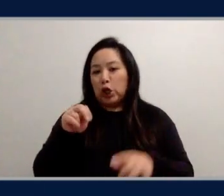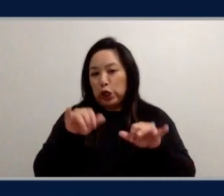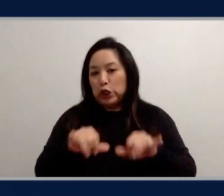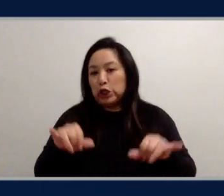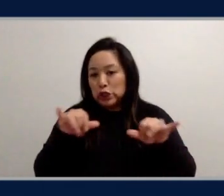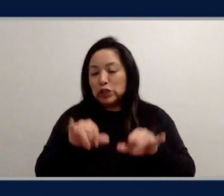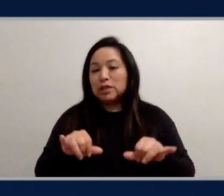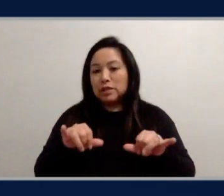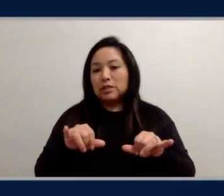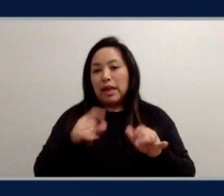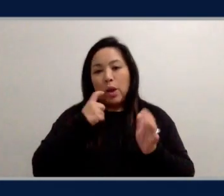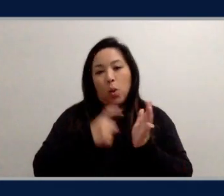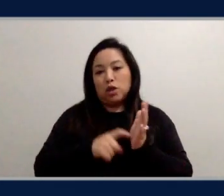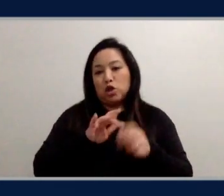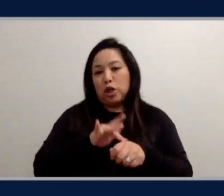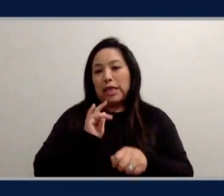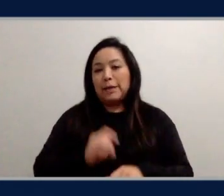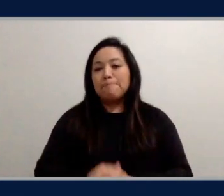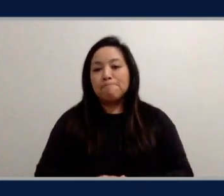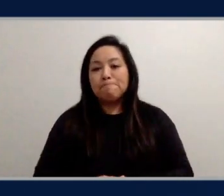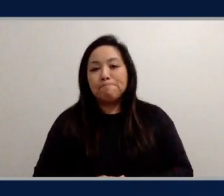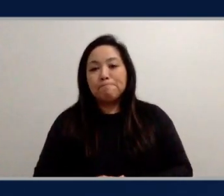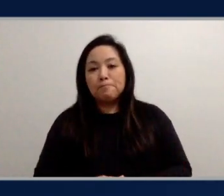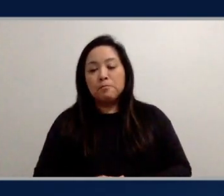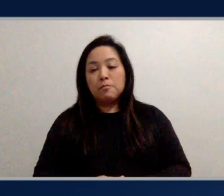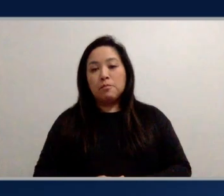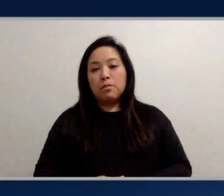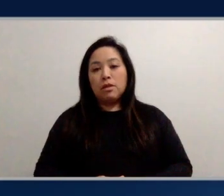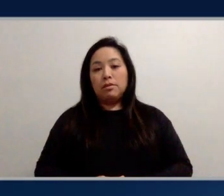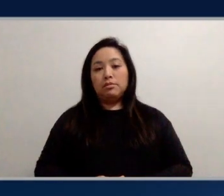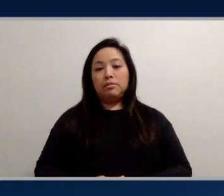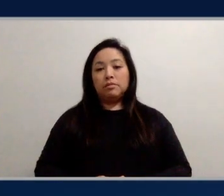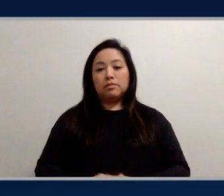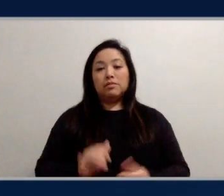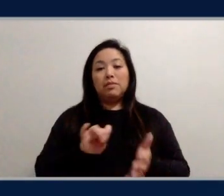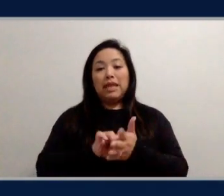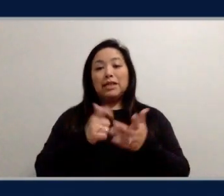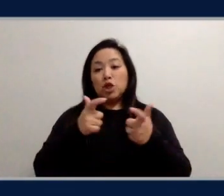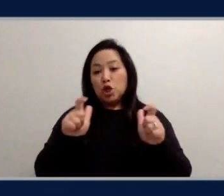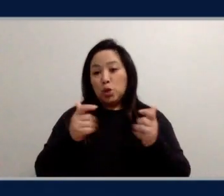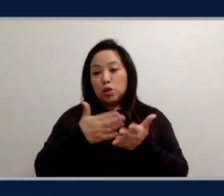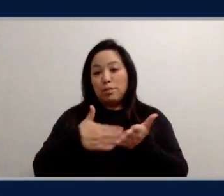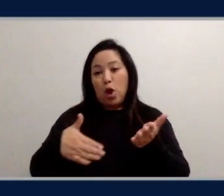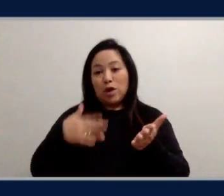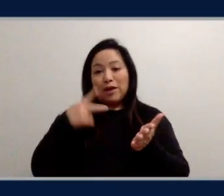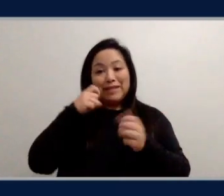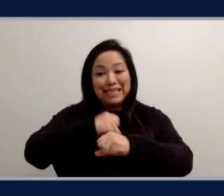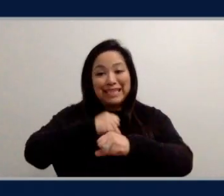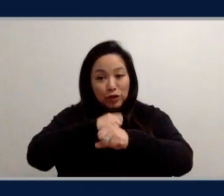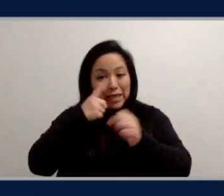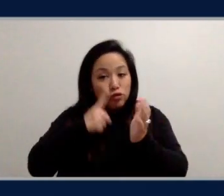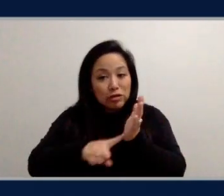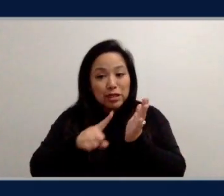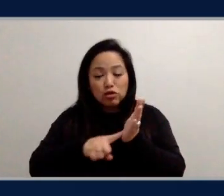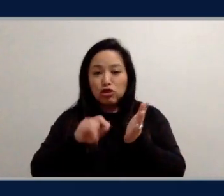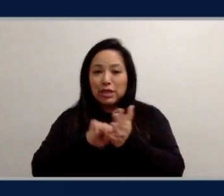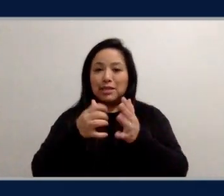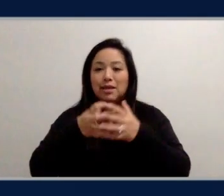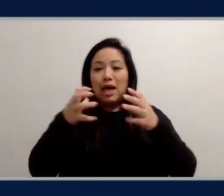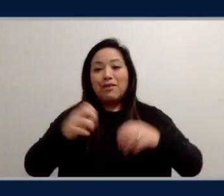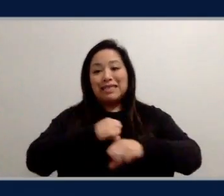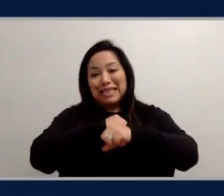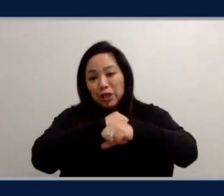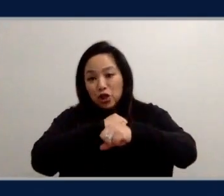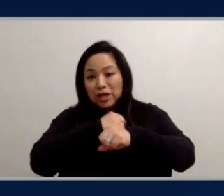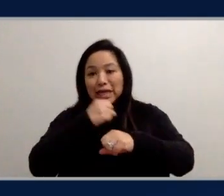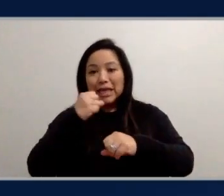very early. Yeah, sorry, Todd. This is a huge part of security research, right? Like this is what a lot of the security industry is